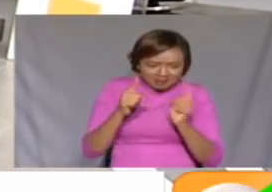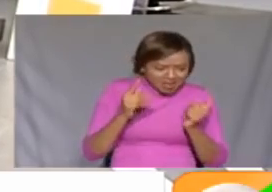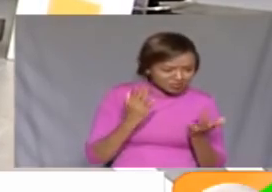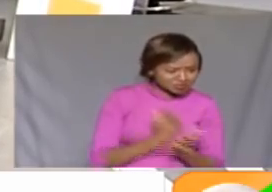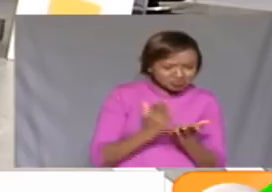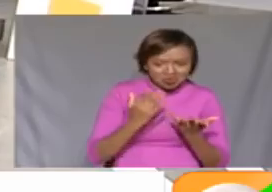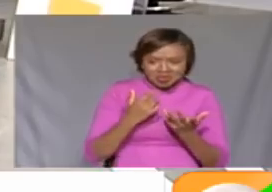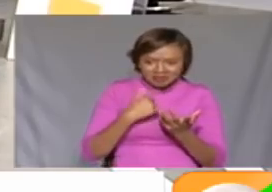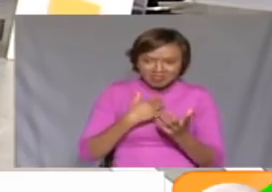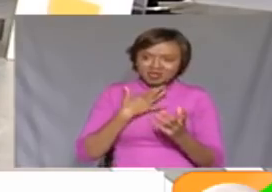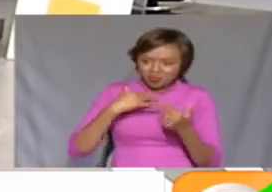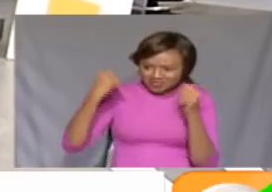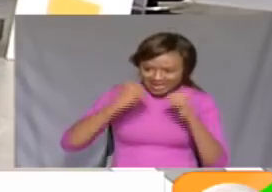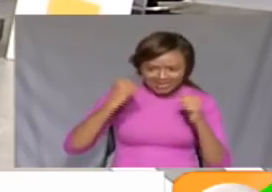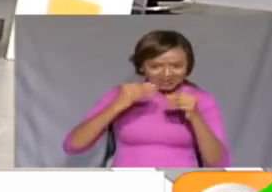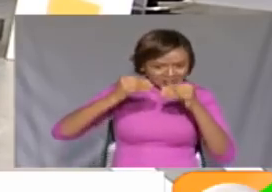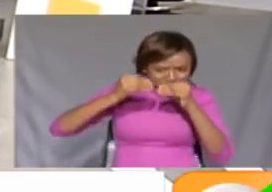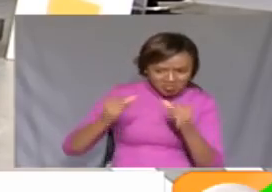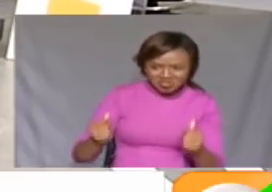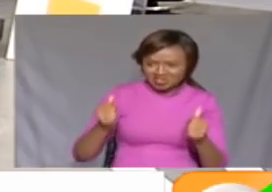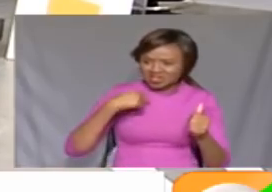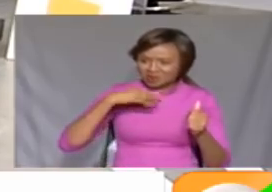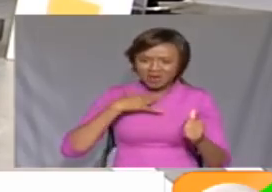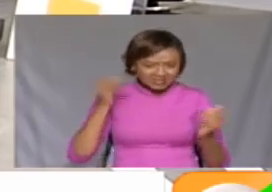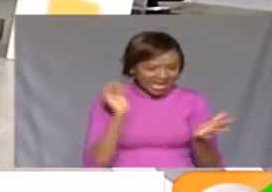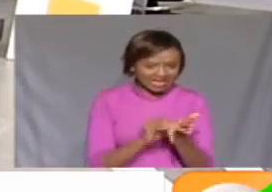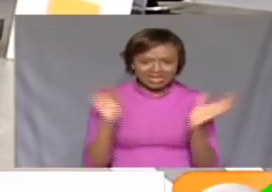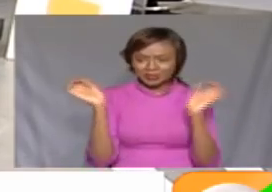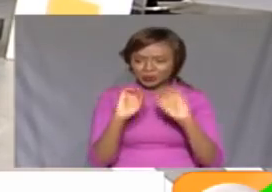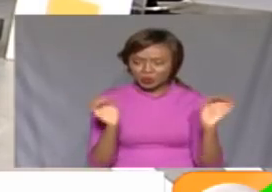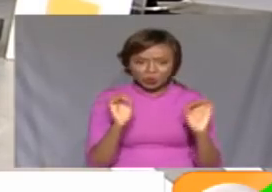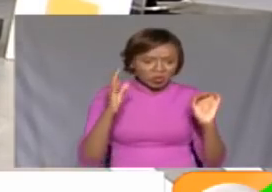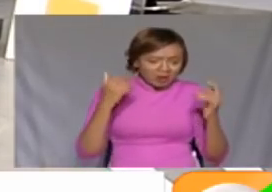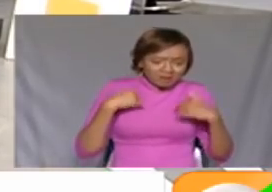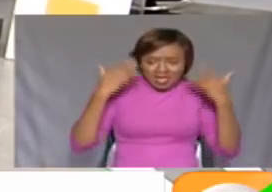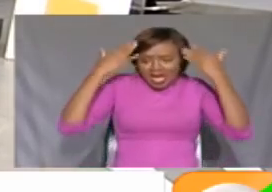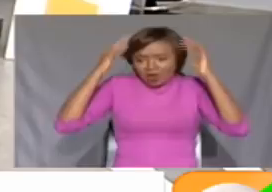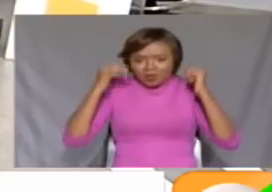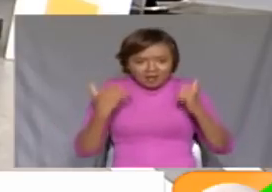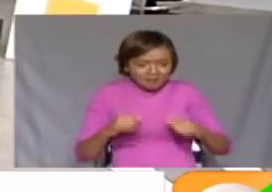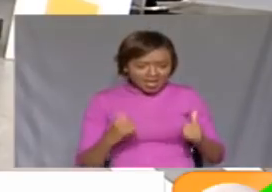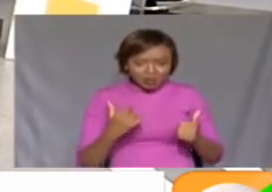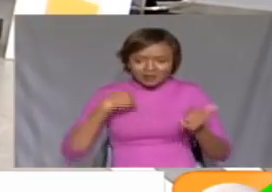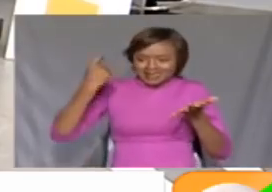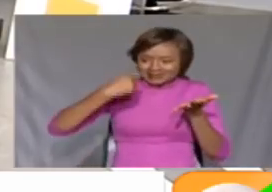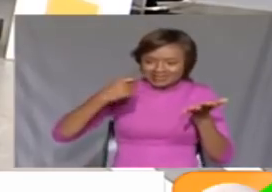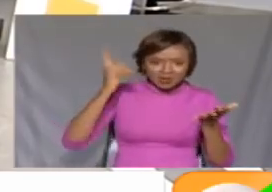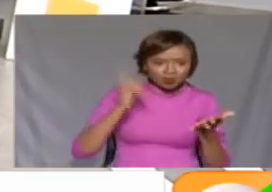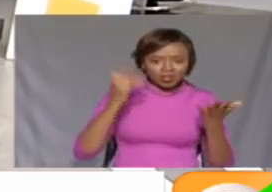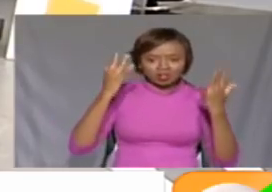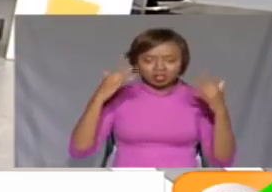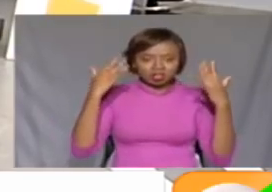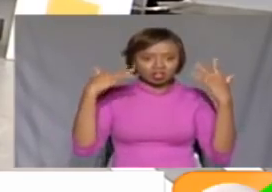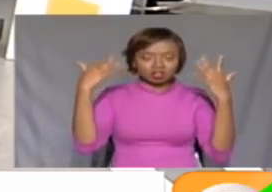was signing. I didn't read it properly. I just signed it because I was told it was good for Nairobi at a time when I was handling all